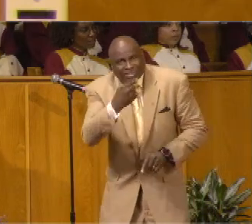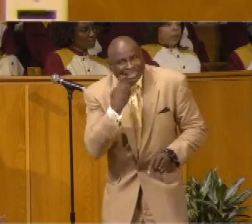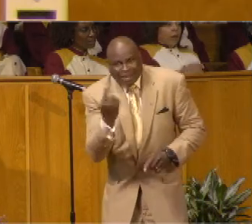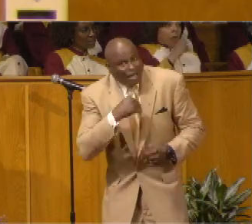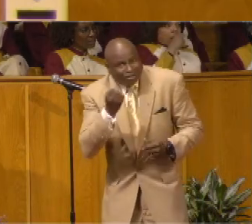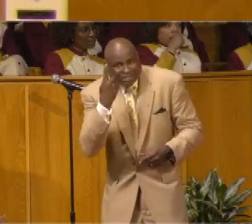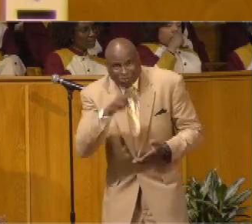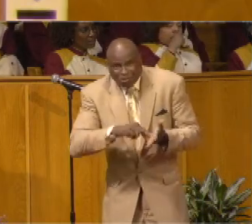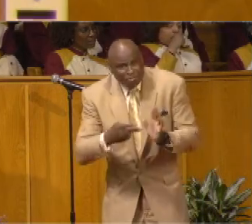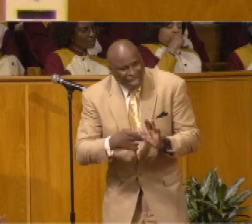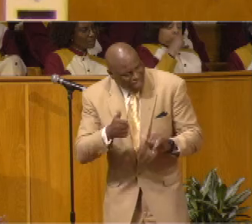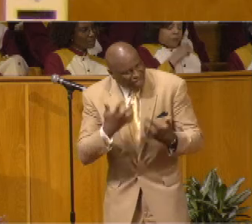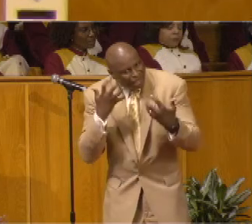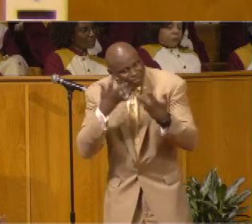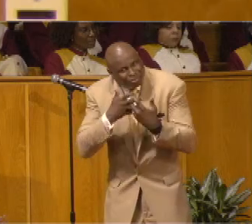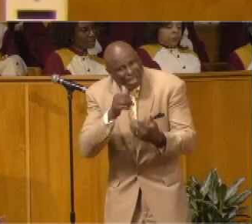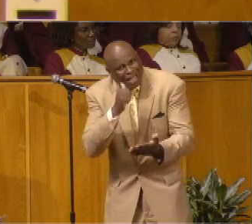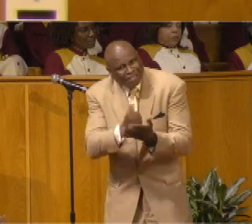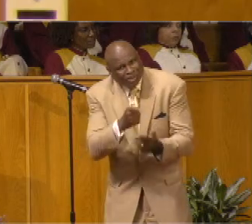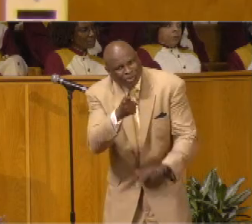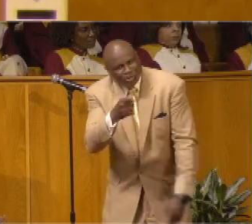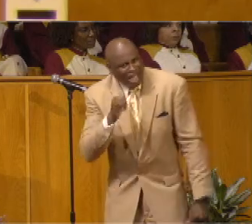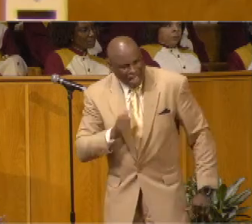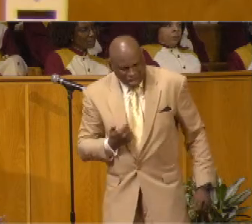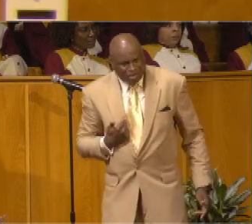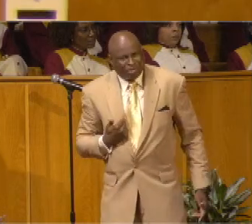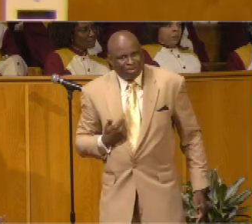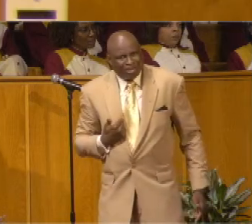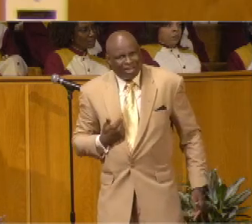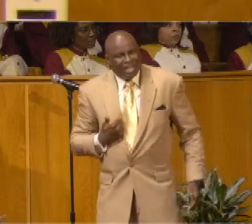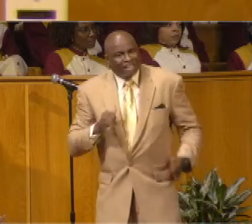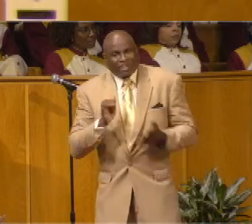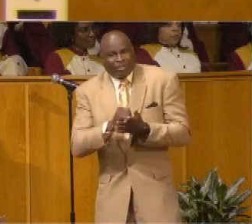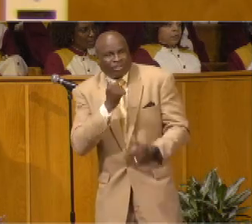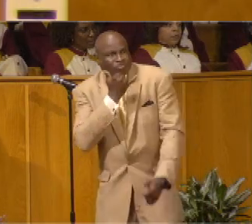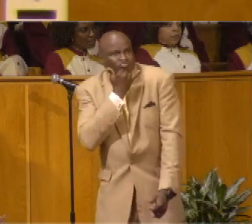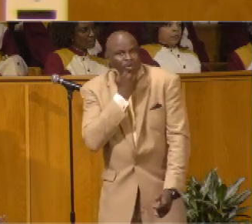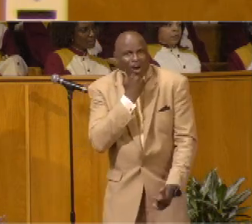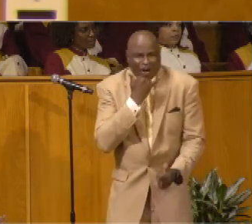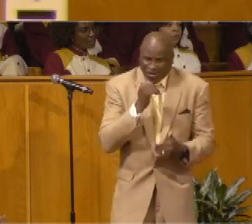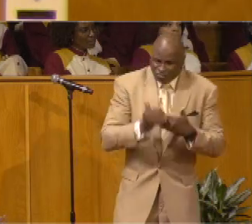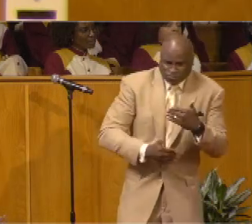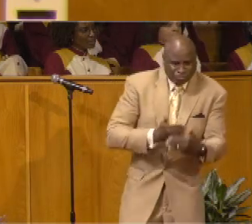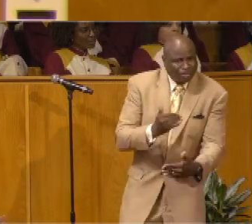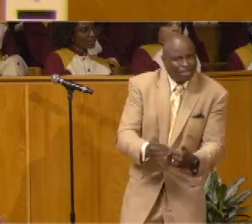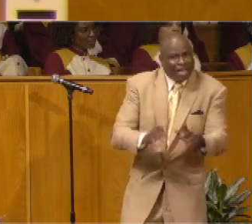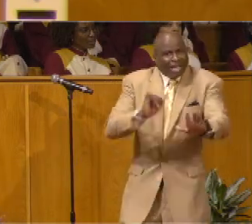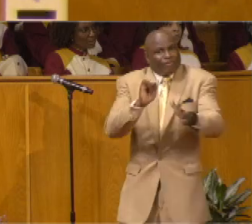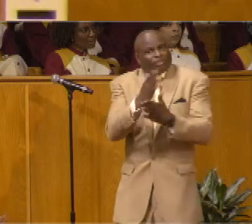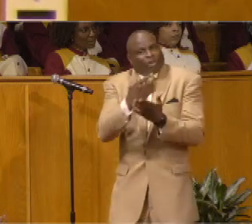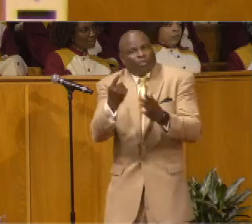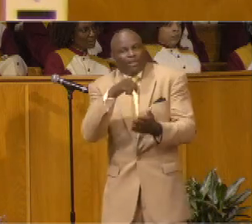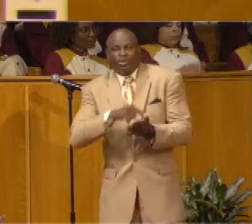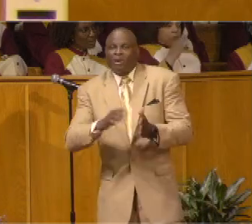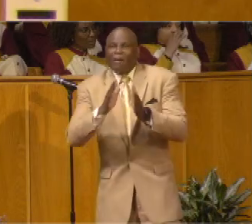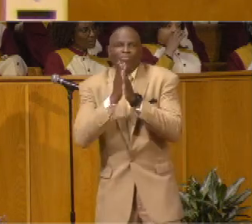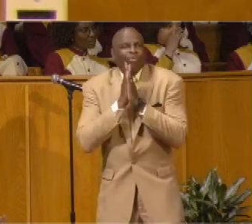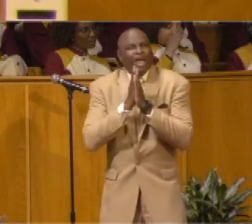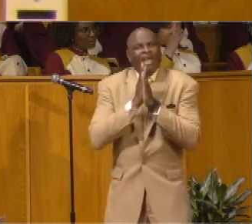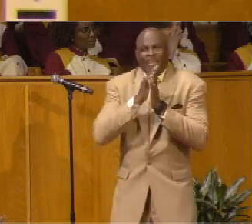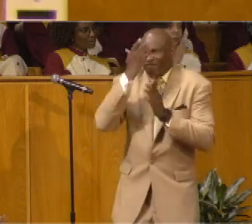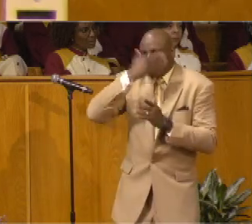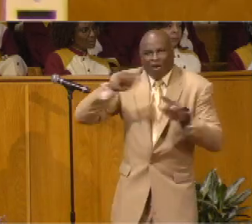understand? And therefore, it is out of order for someone to pray